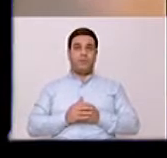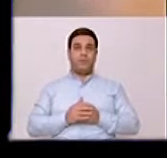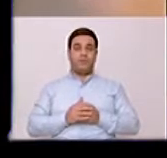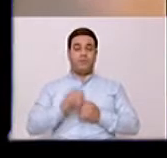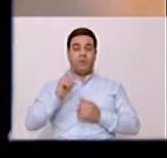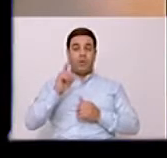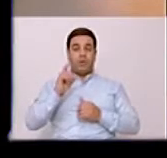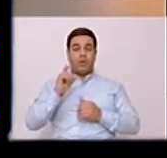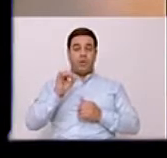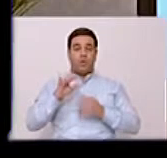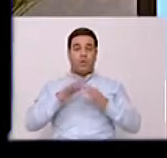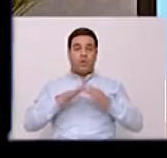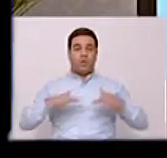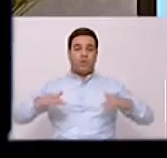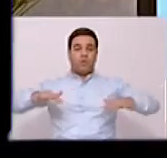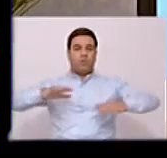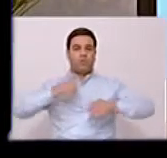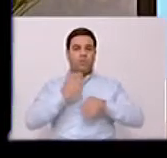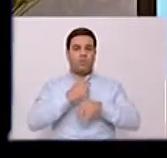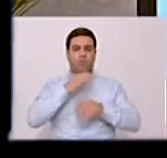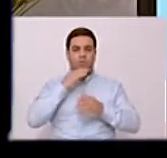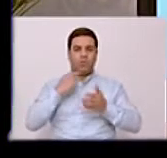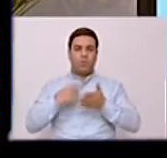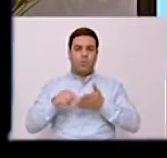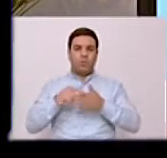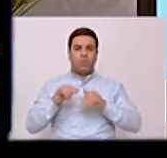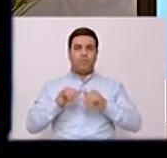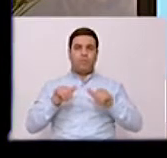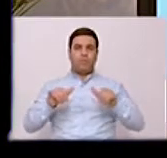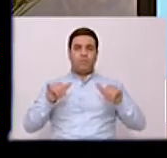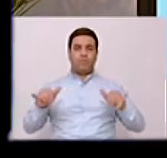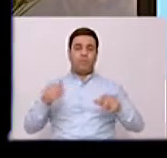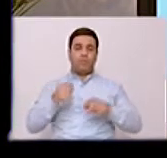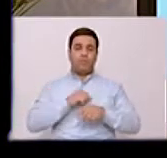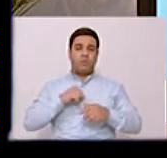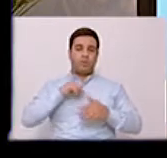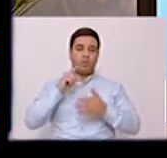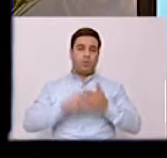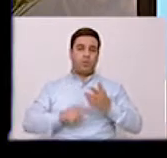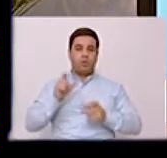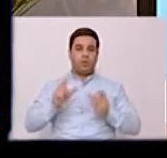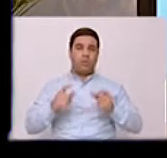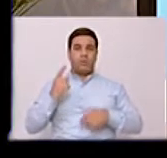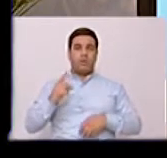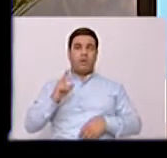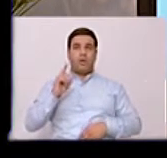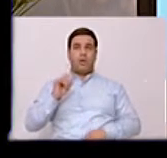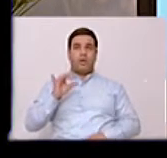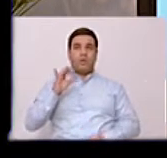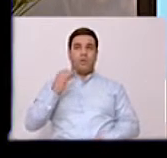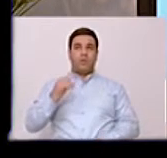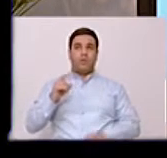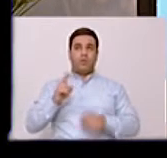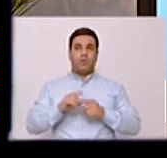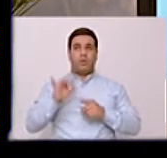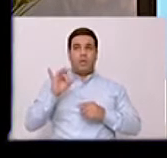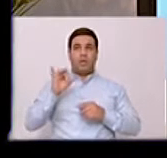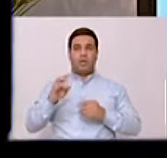Xon atrofi borgan sari sotqinlarga to'lib boradi. Hatto eng ishonchli odamlaridan biri Hakimbey ham Eron shohiga